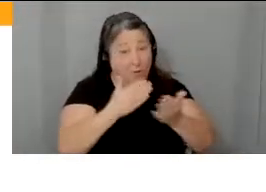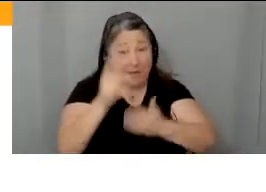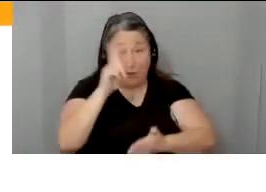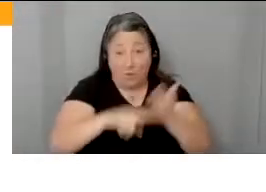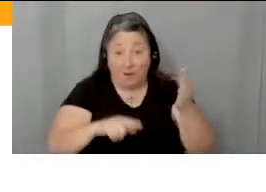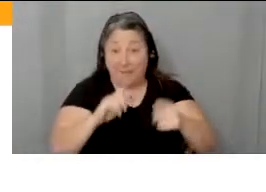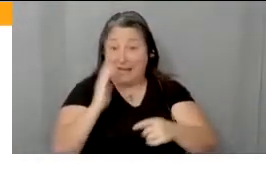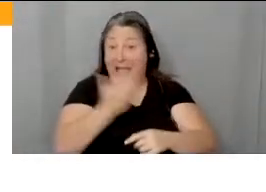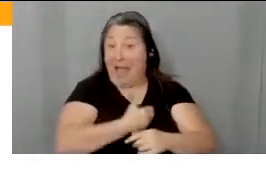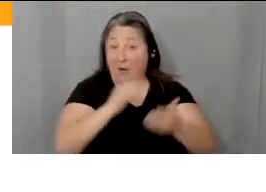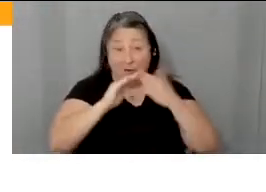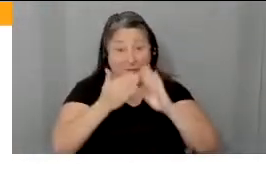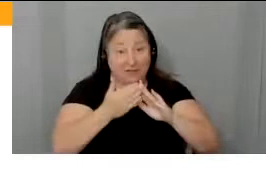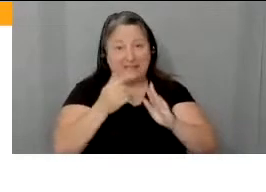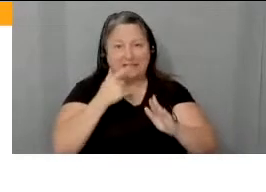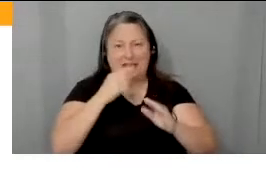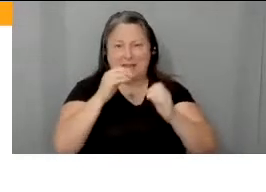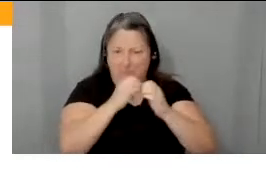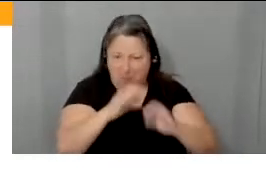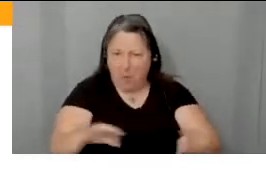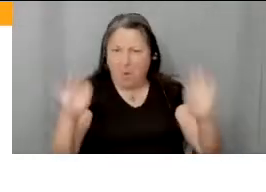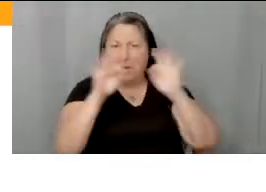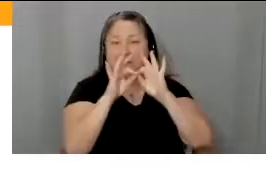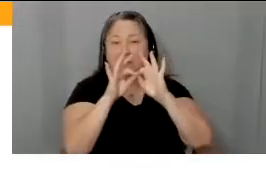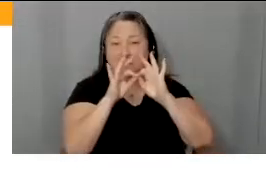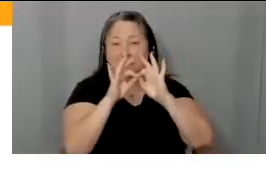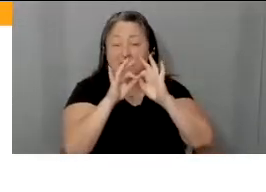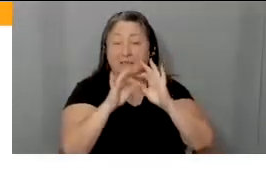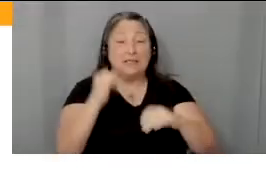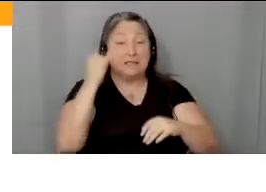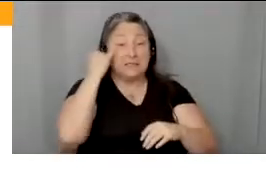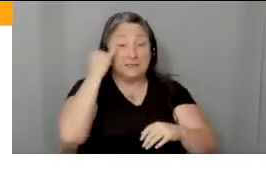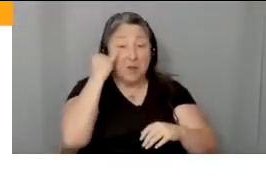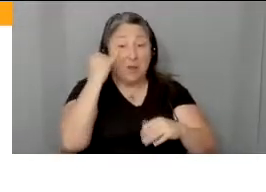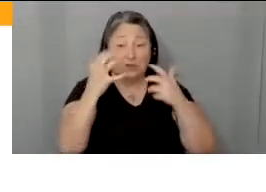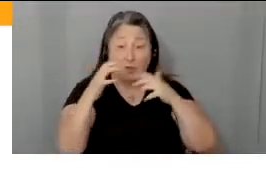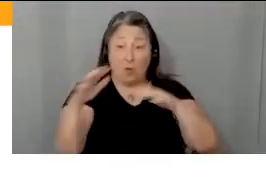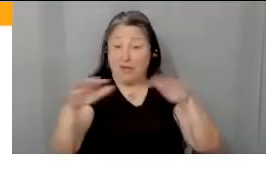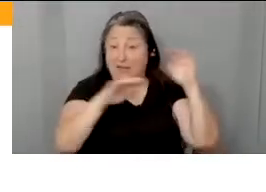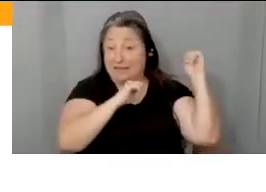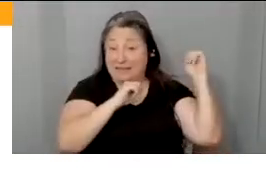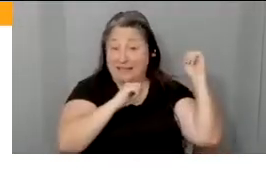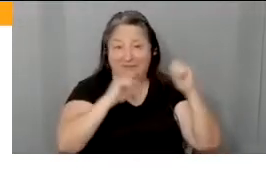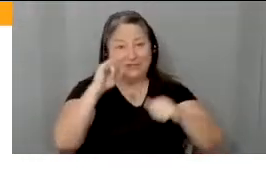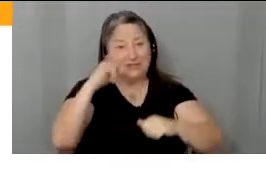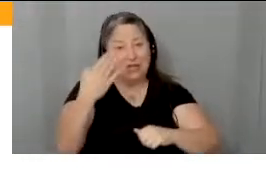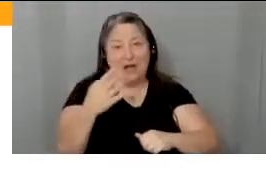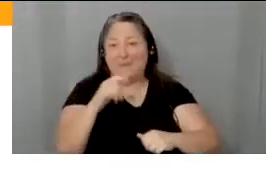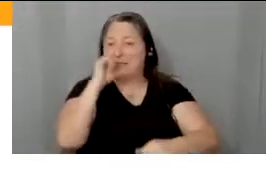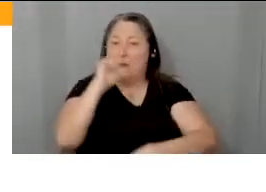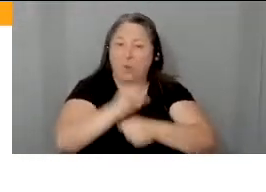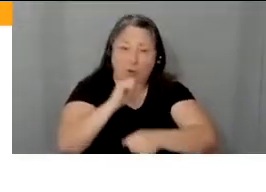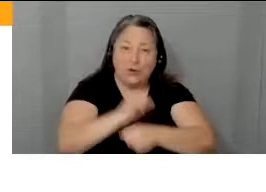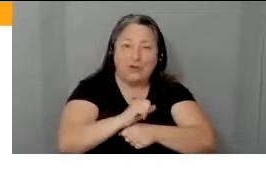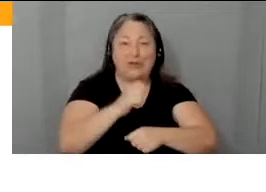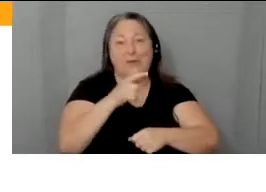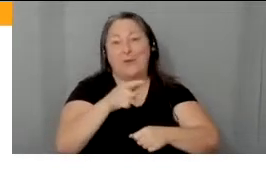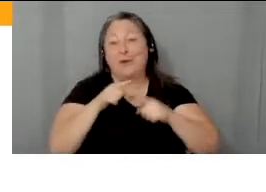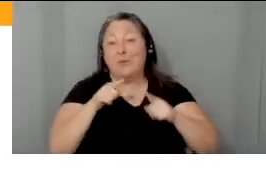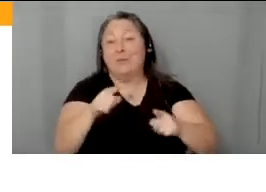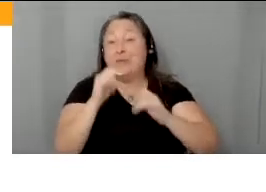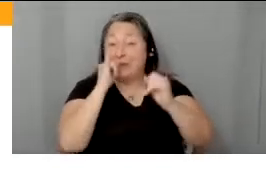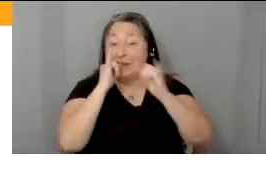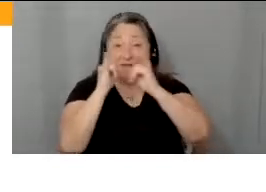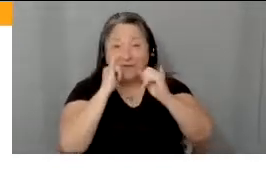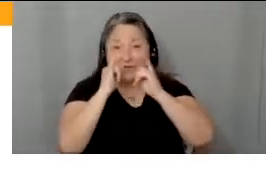say even more so. And let's say you want to leave a job, it's not working, or you're interviewing, just never